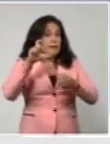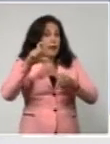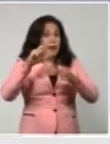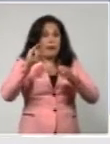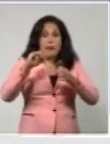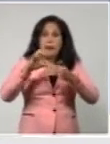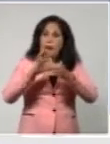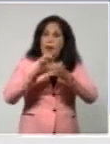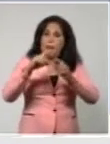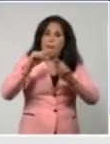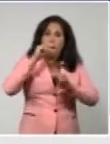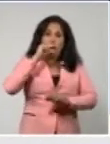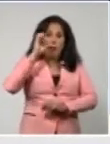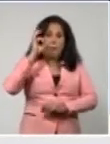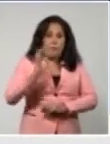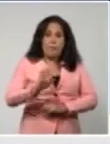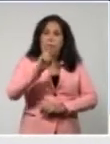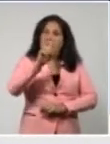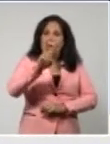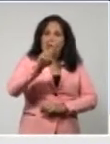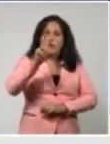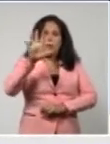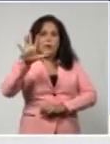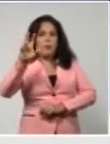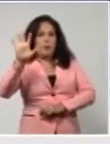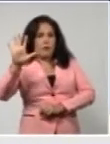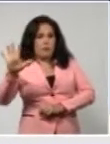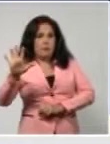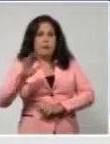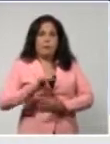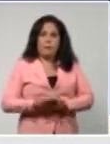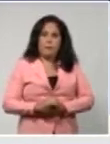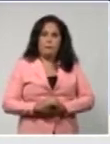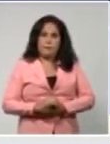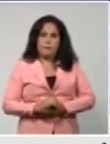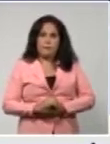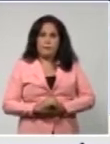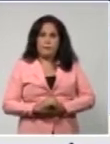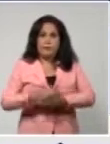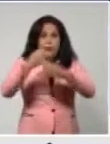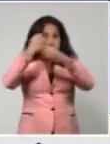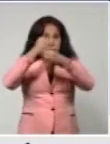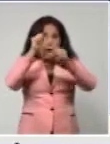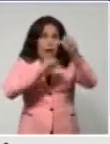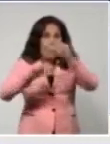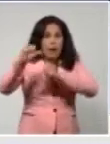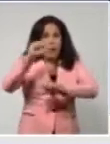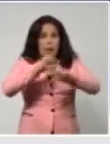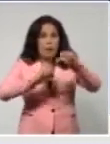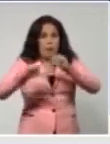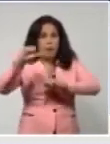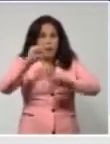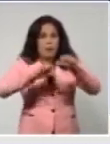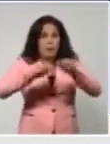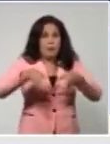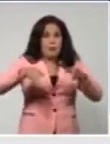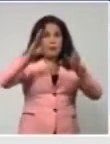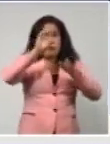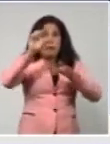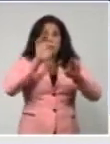255 in the Genetic Engineering and Biotechnology Center Lab, and 79 in the Civil Defense